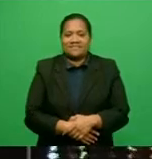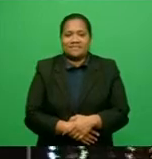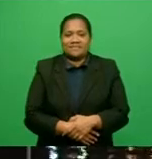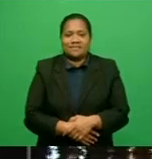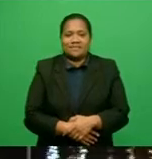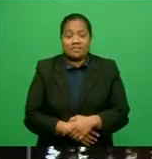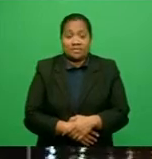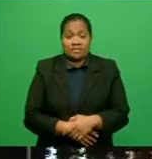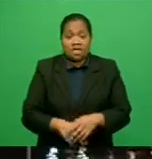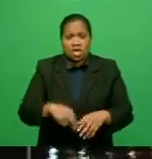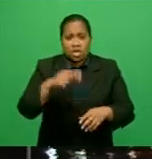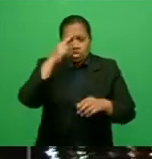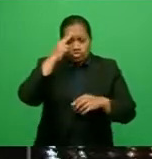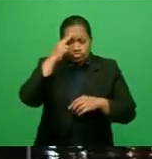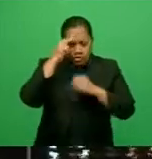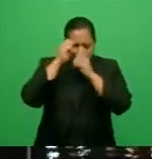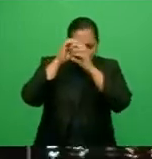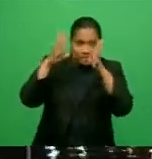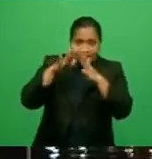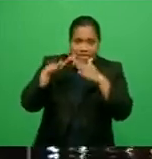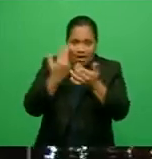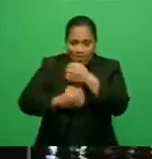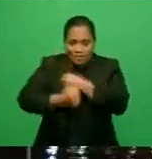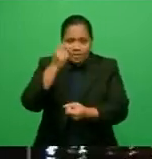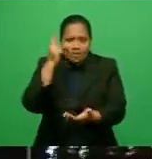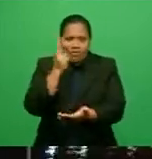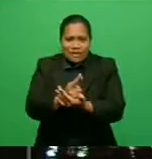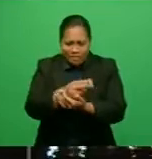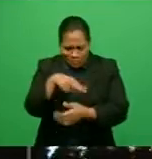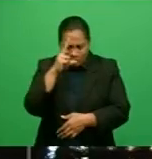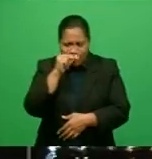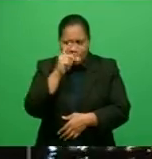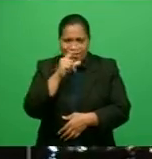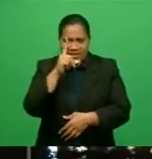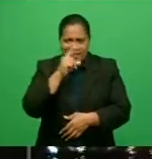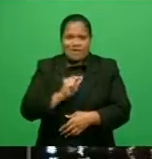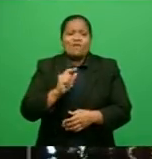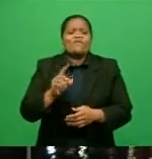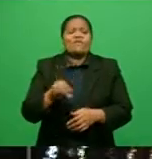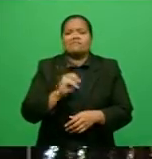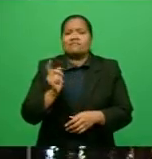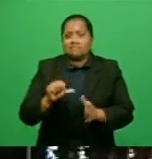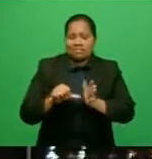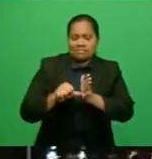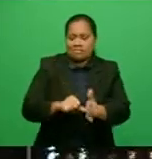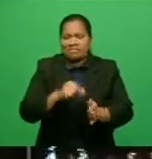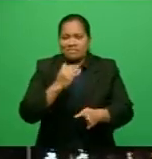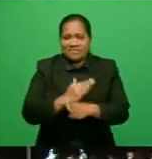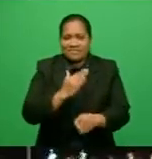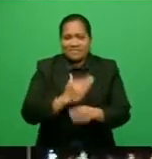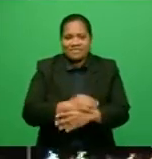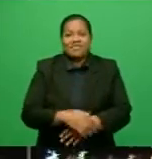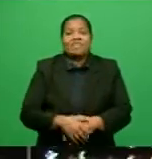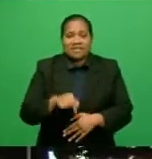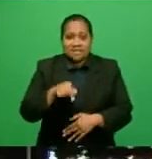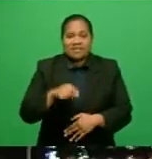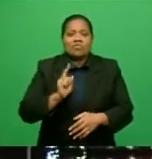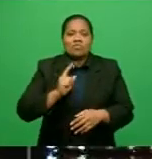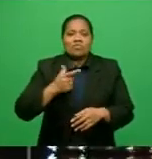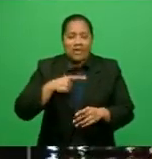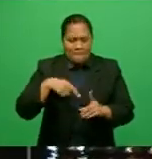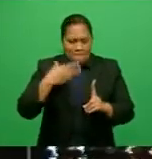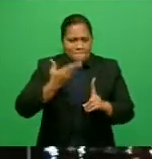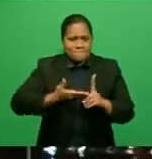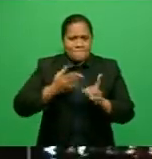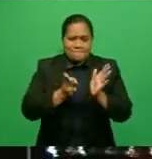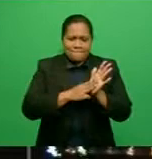Turning a dream into a reality is possible through determination and sheer hard work. This has been the driving force behind Madhavan